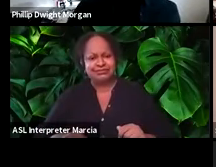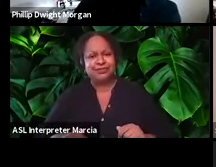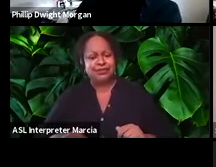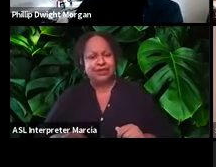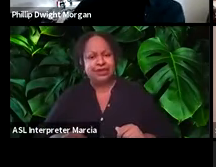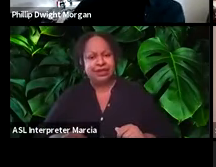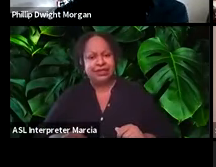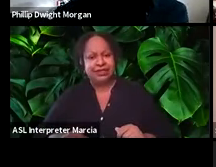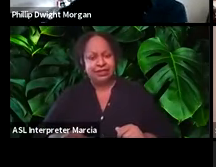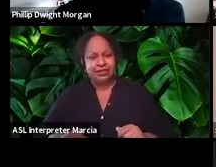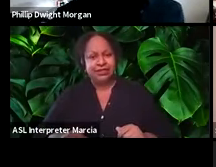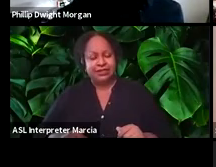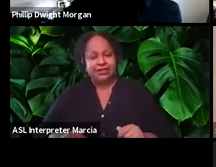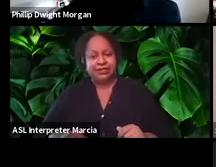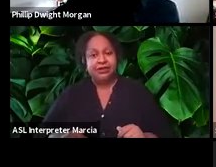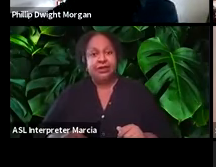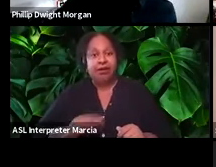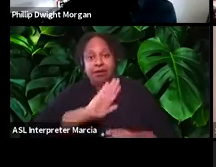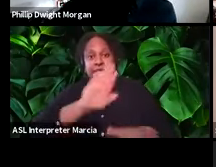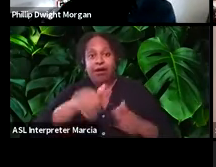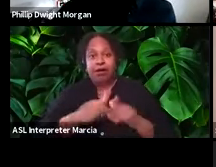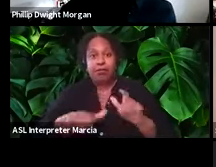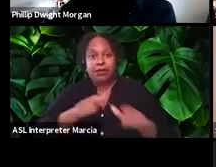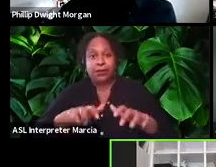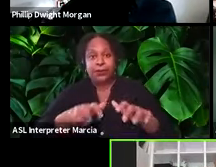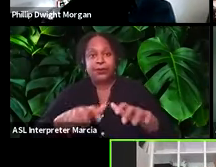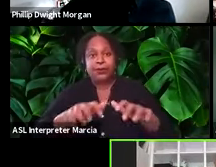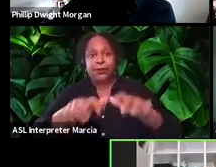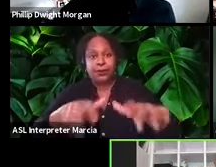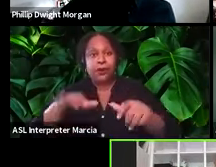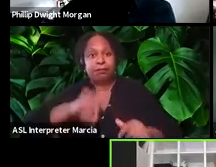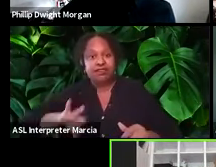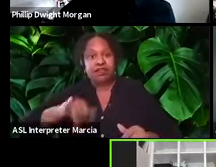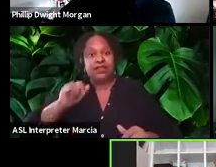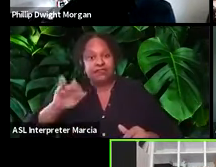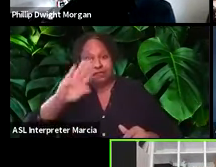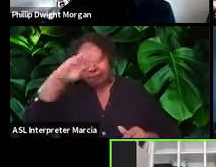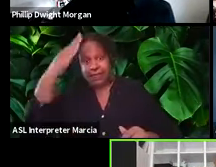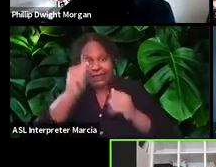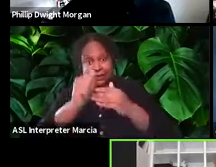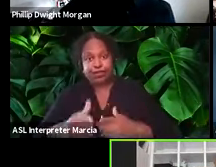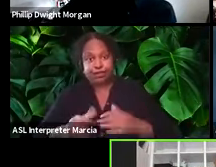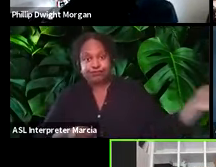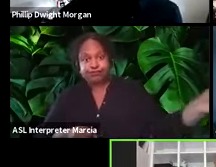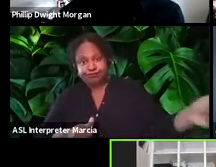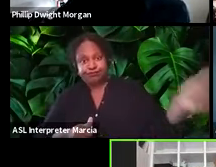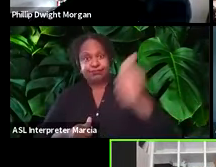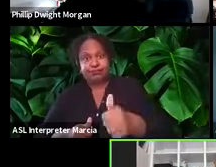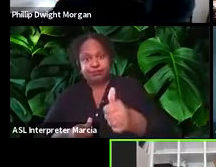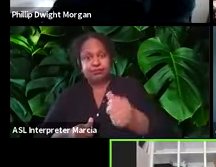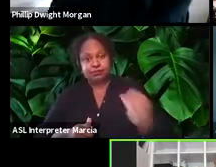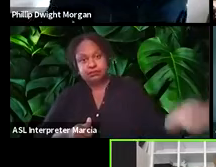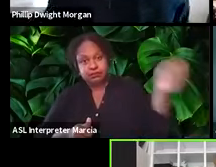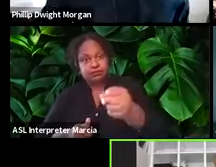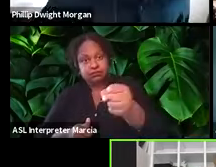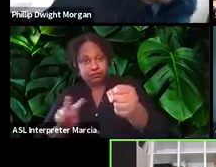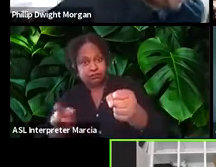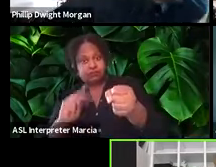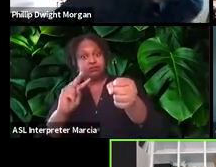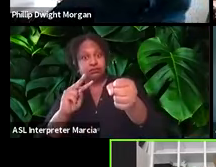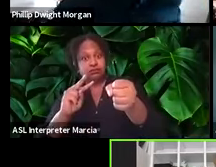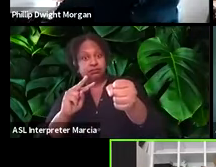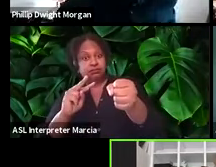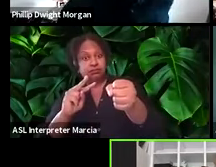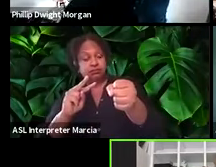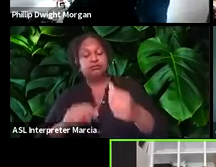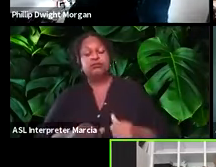We're talking about all people. And that's the thing, is that we're fighting for equality. So when I look to my left